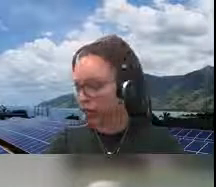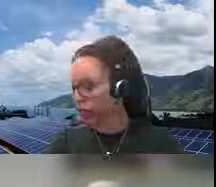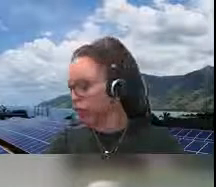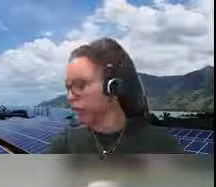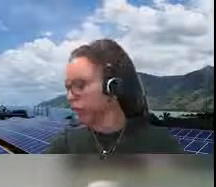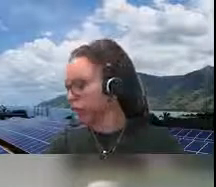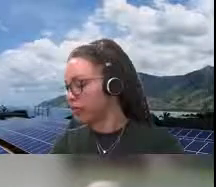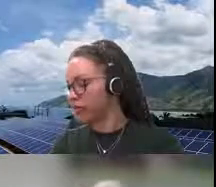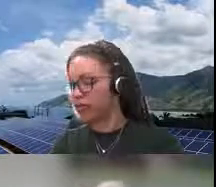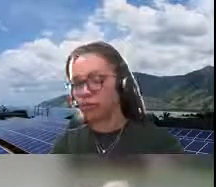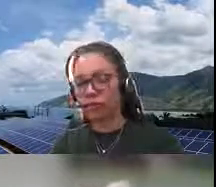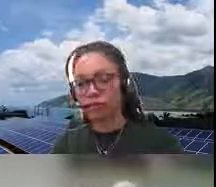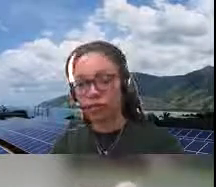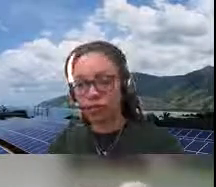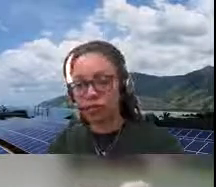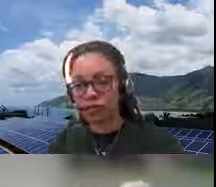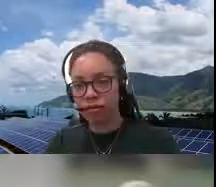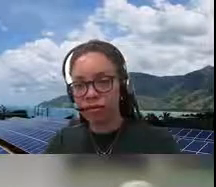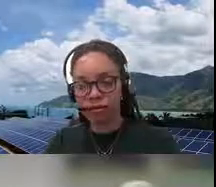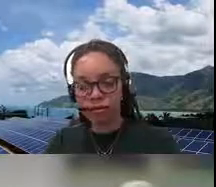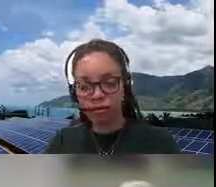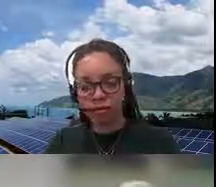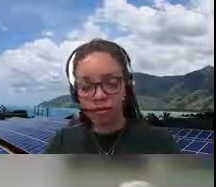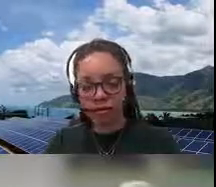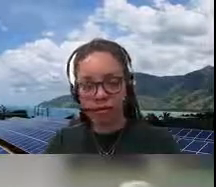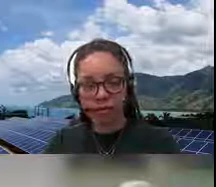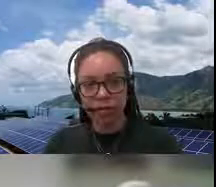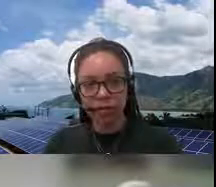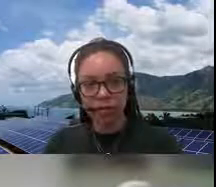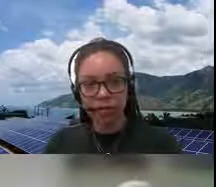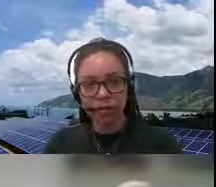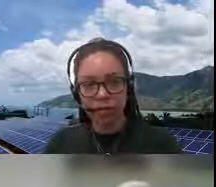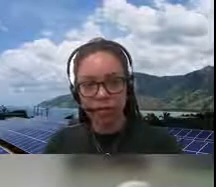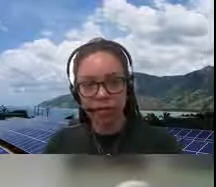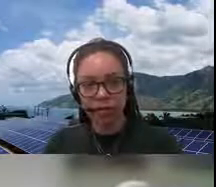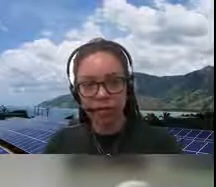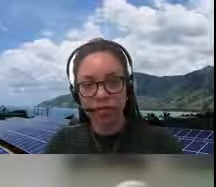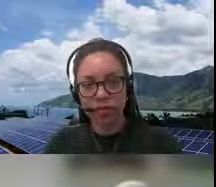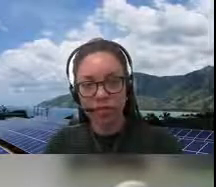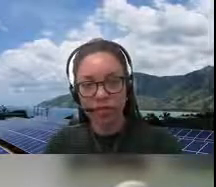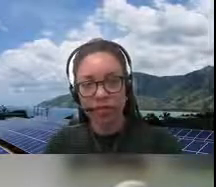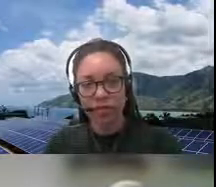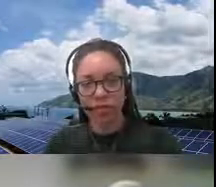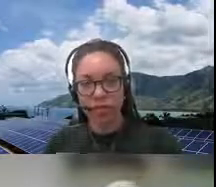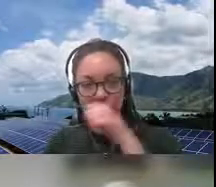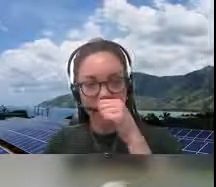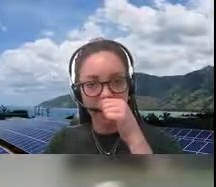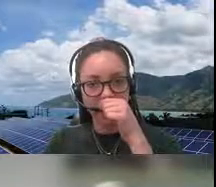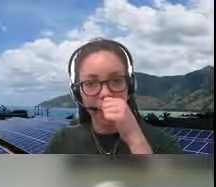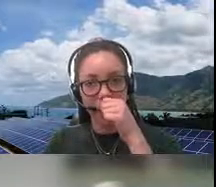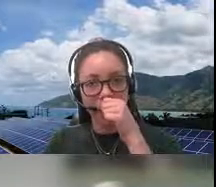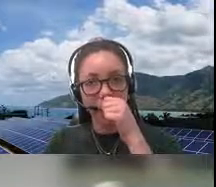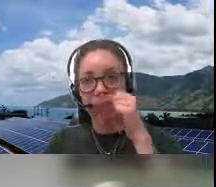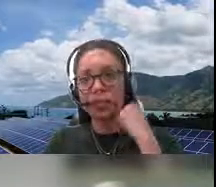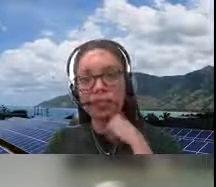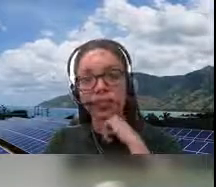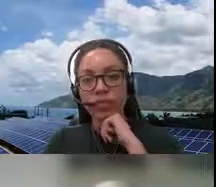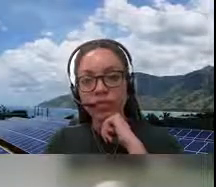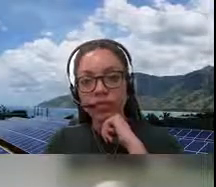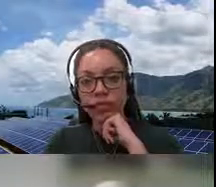central solar system, you use exactly the same amount at exactly the same time at another